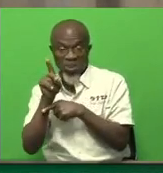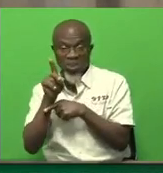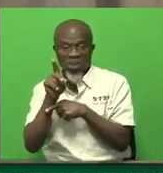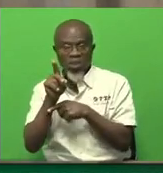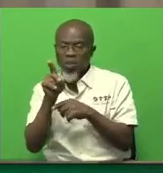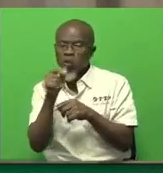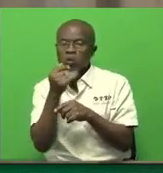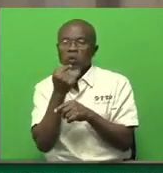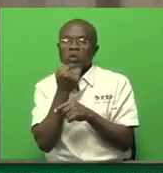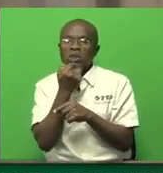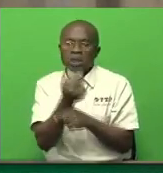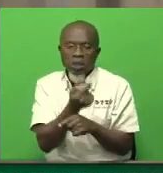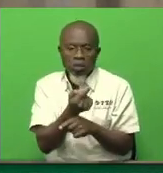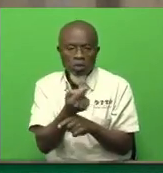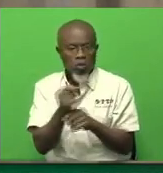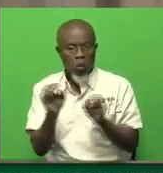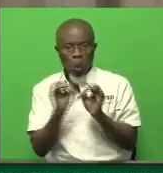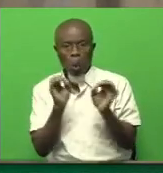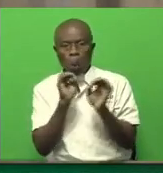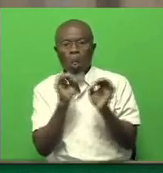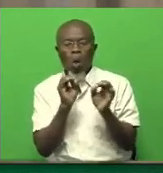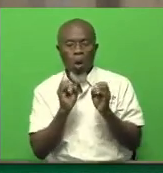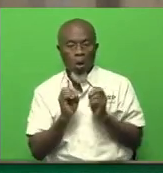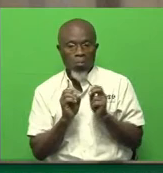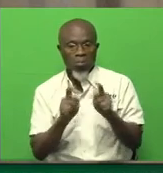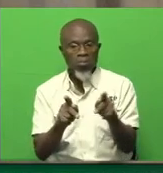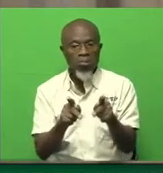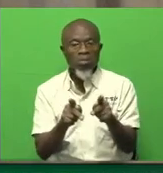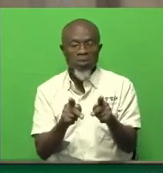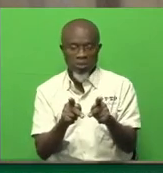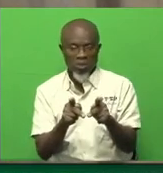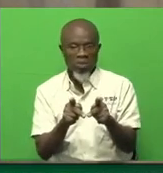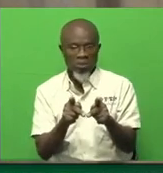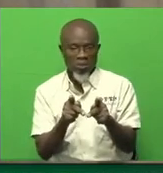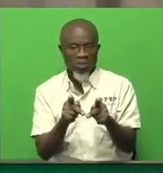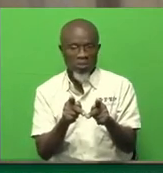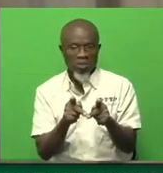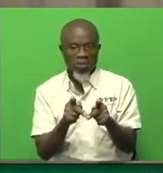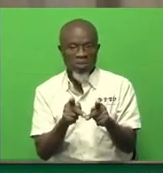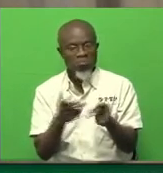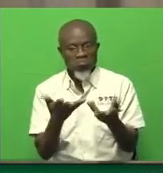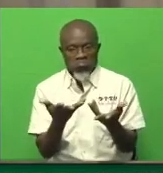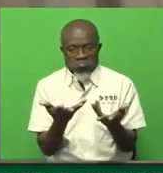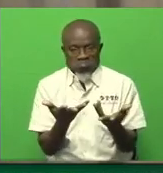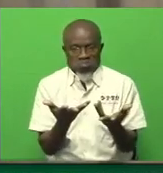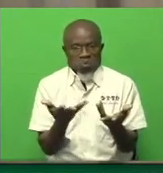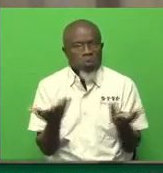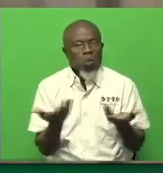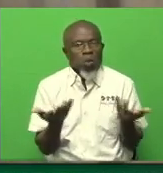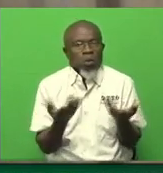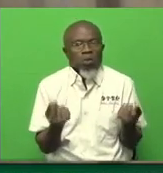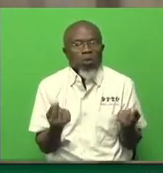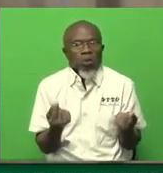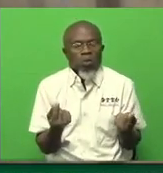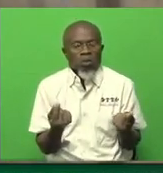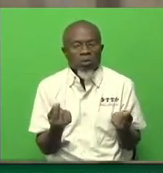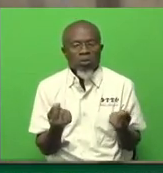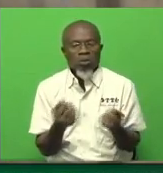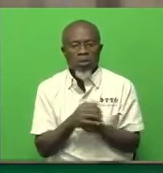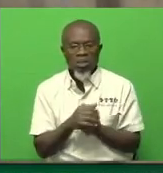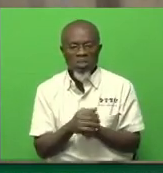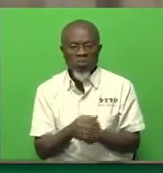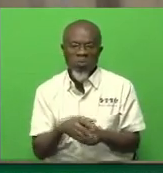no access you had no opportunity it was colors it was heartless and you attempt to